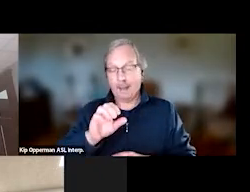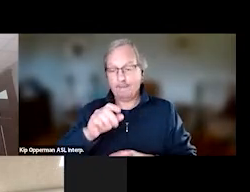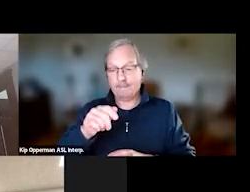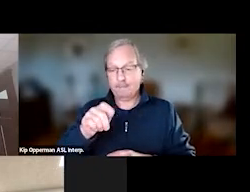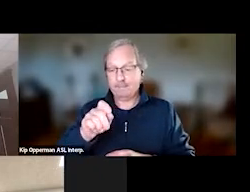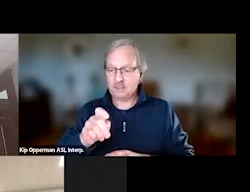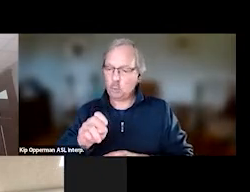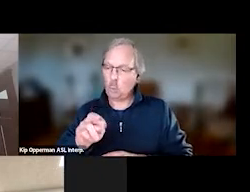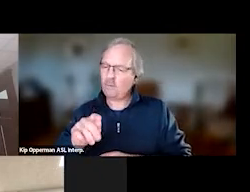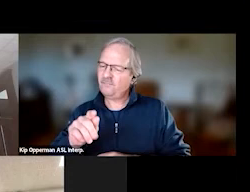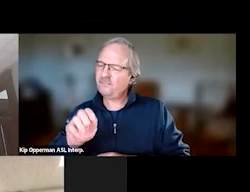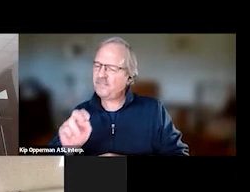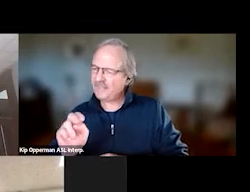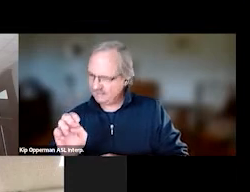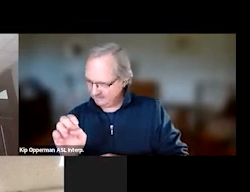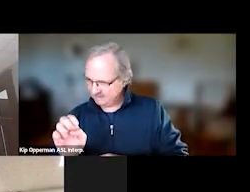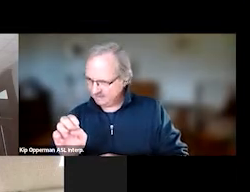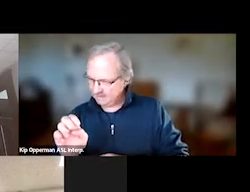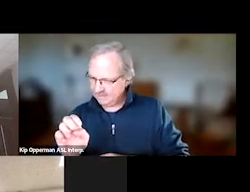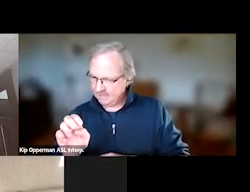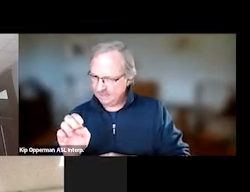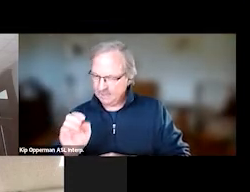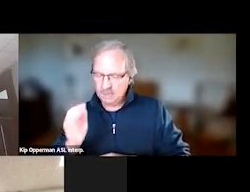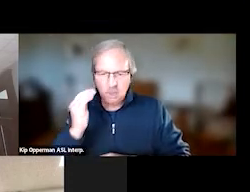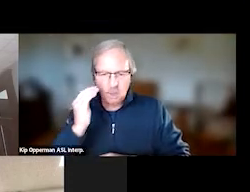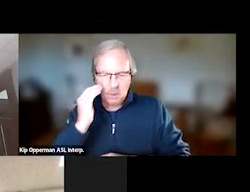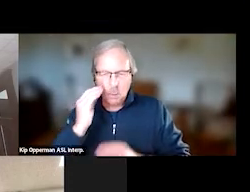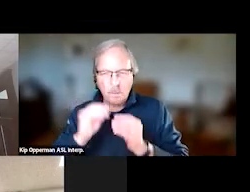but it was more about knowing about it, and